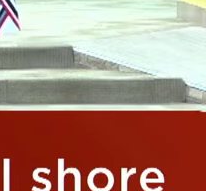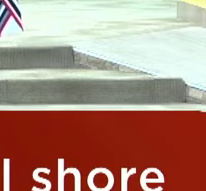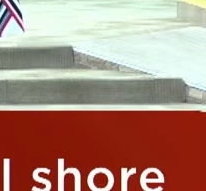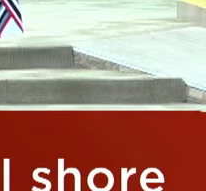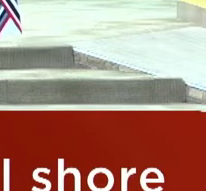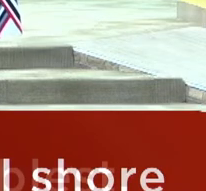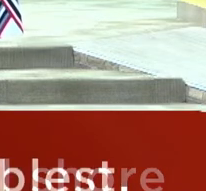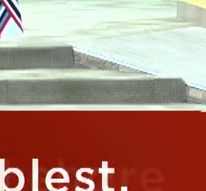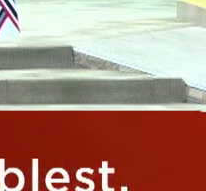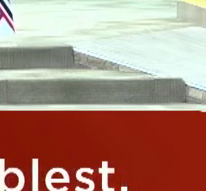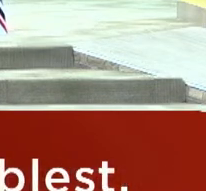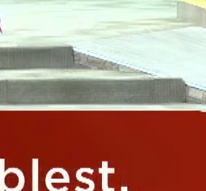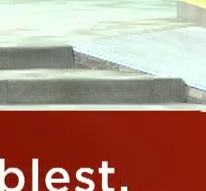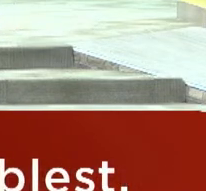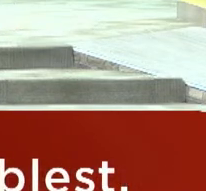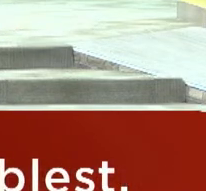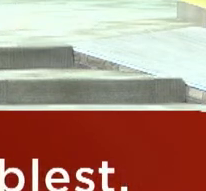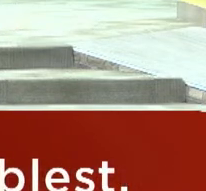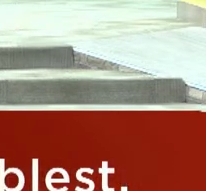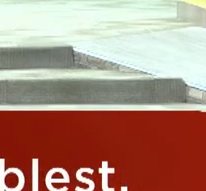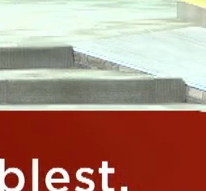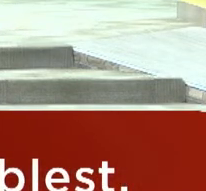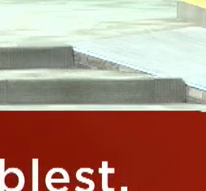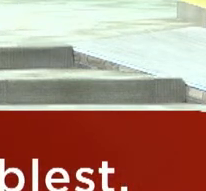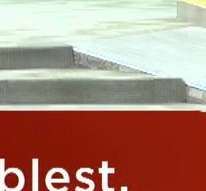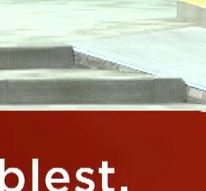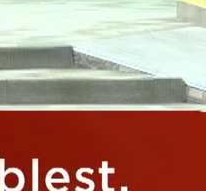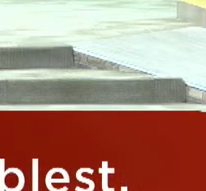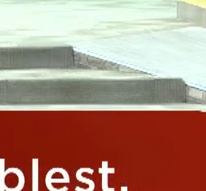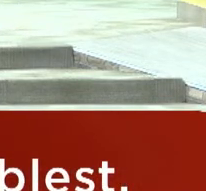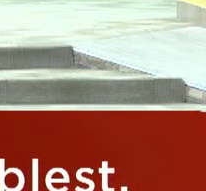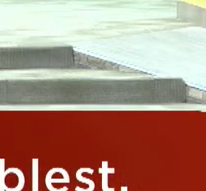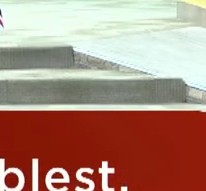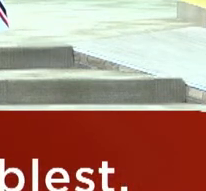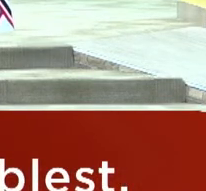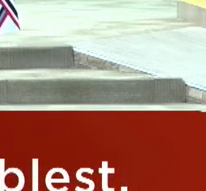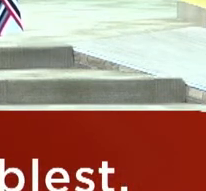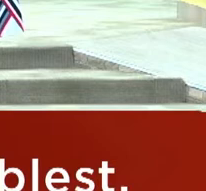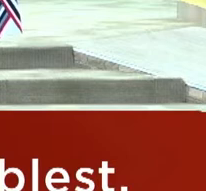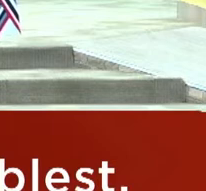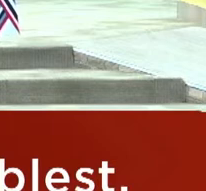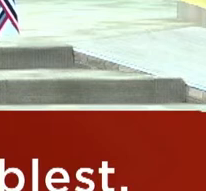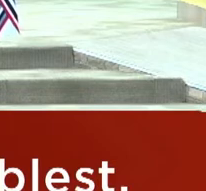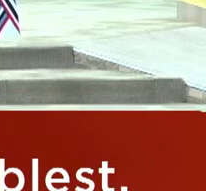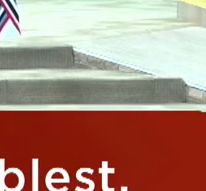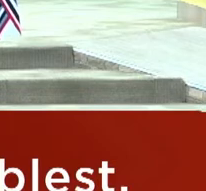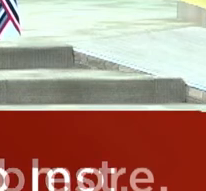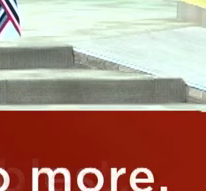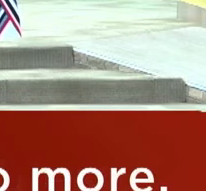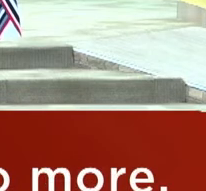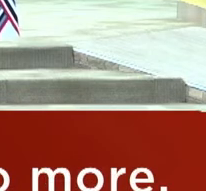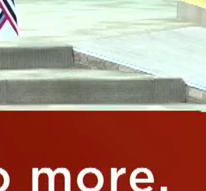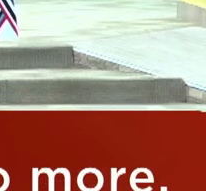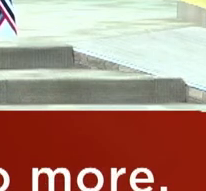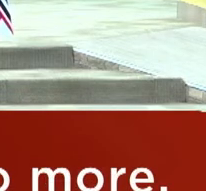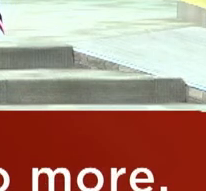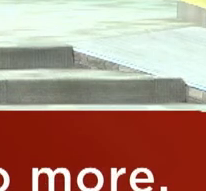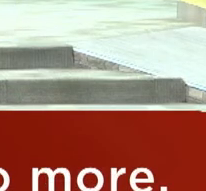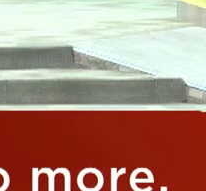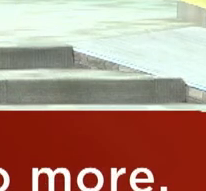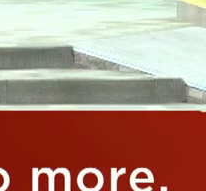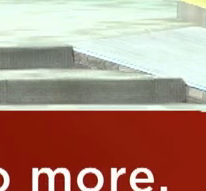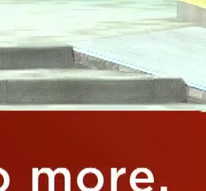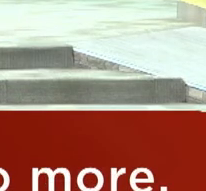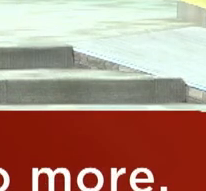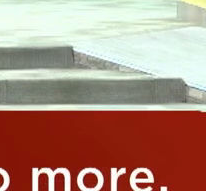beautiful shore the melodious songs of the blessed,